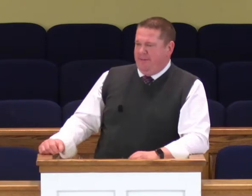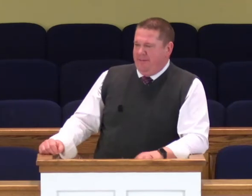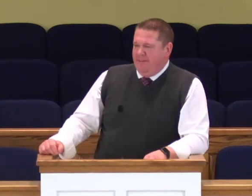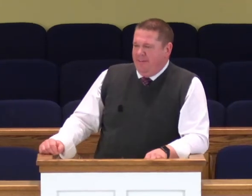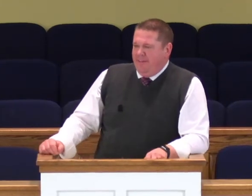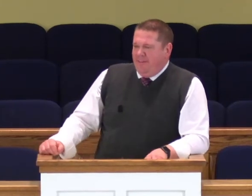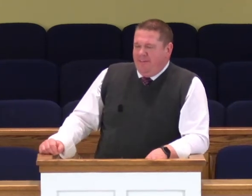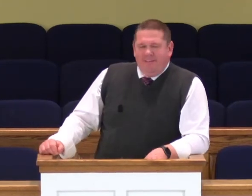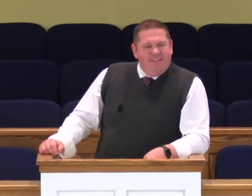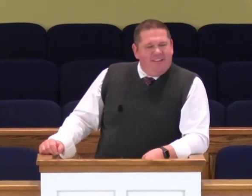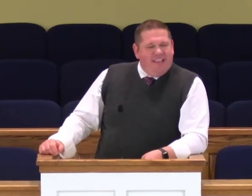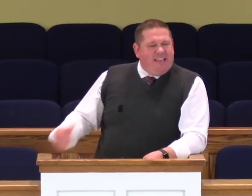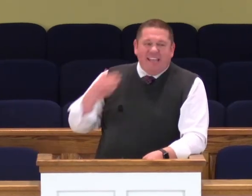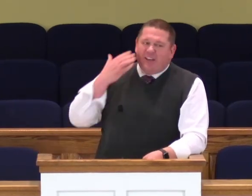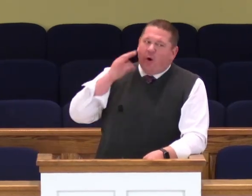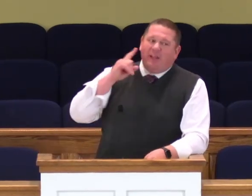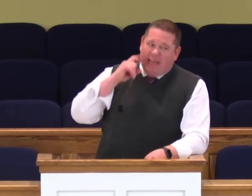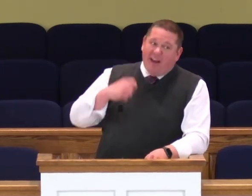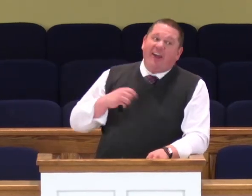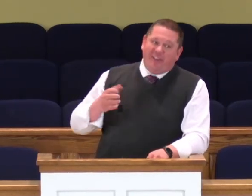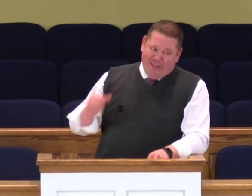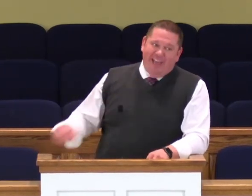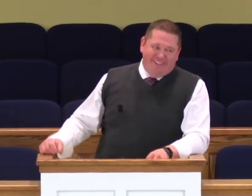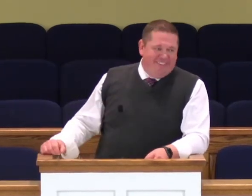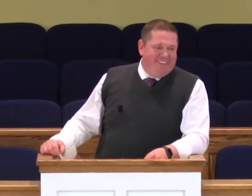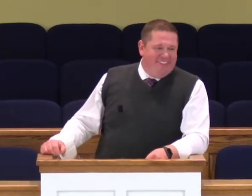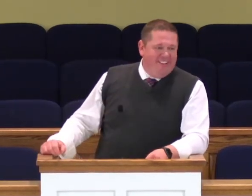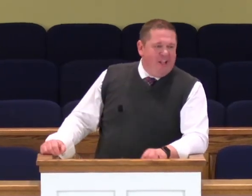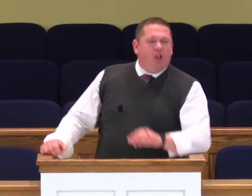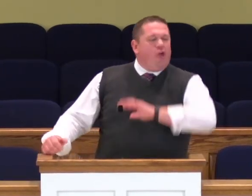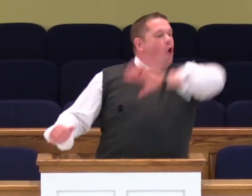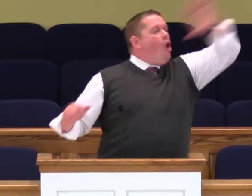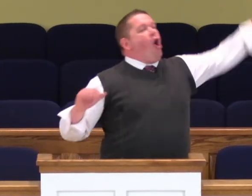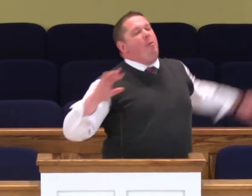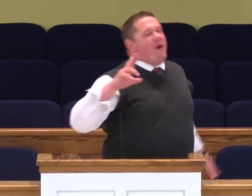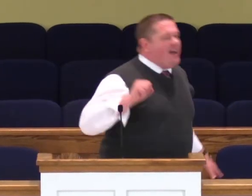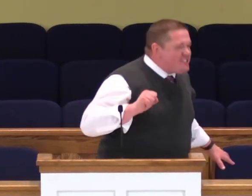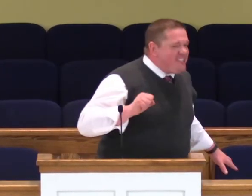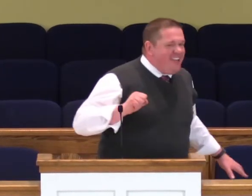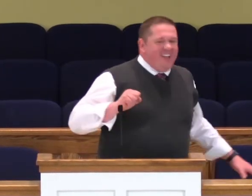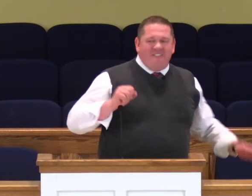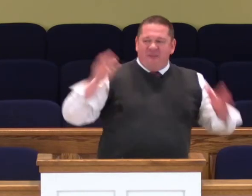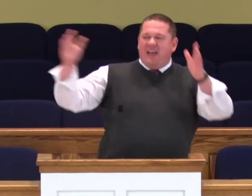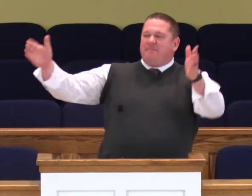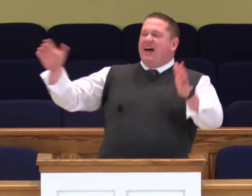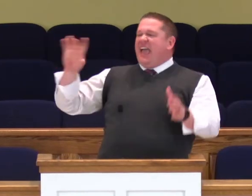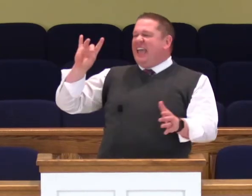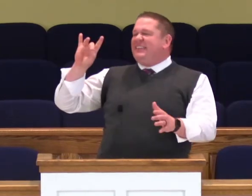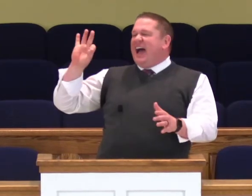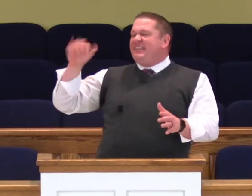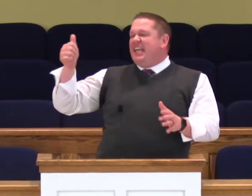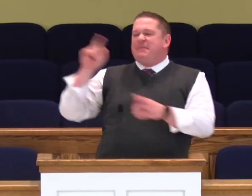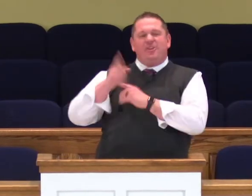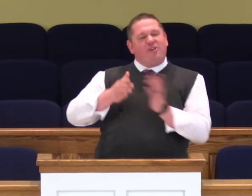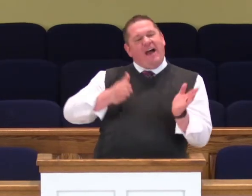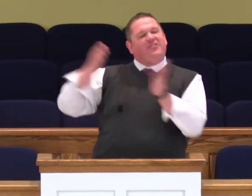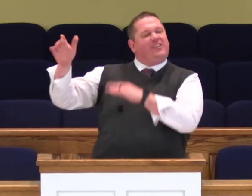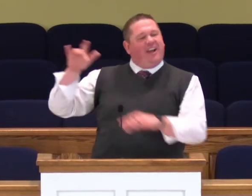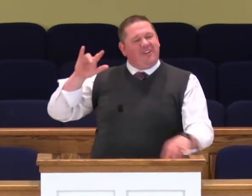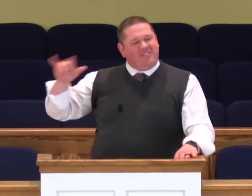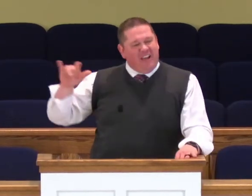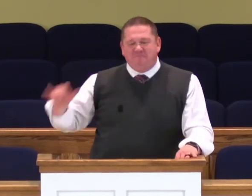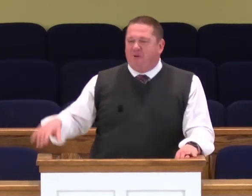get. And he didn't know how loud I could get. The whole bus from that about 8, 9, 10 minute